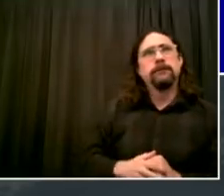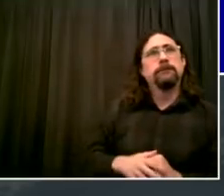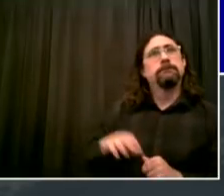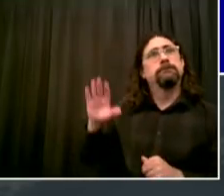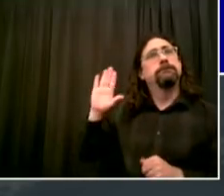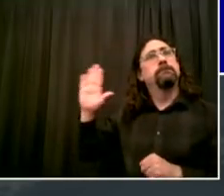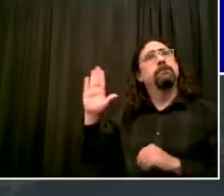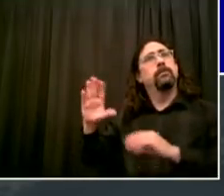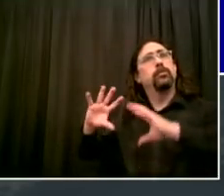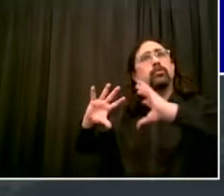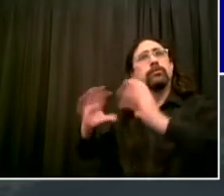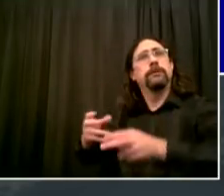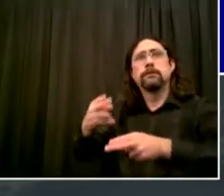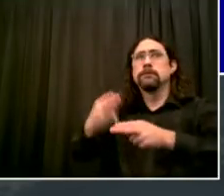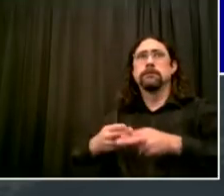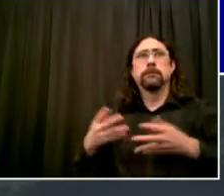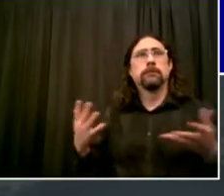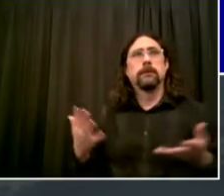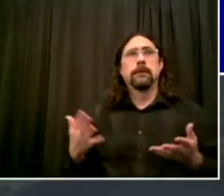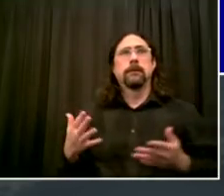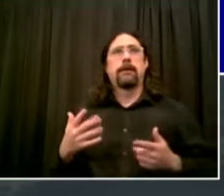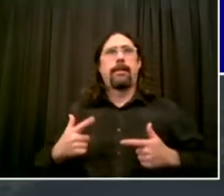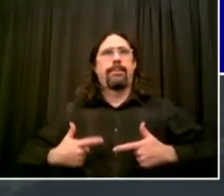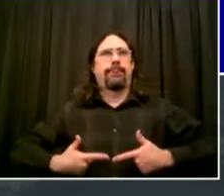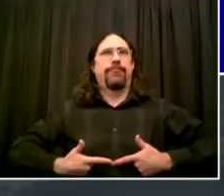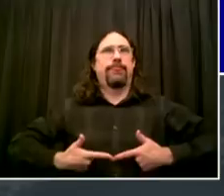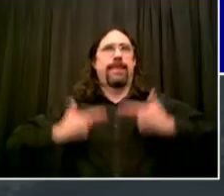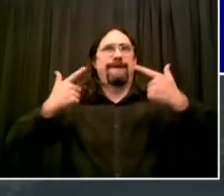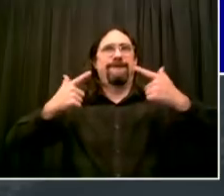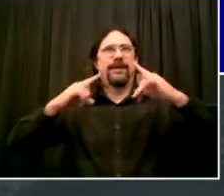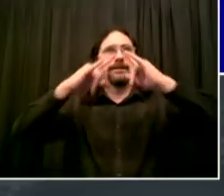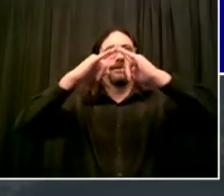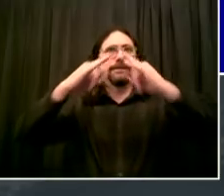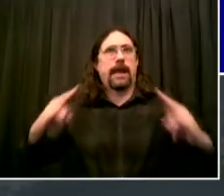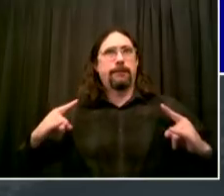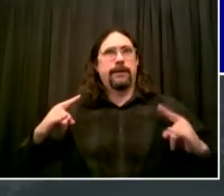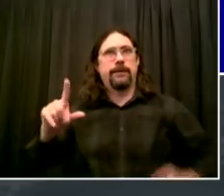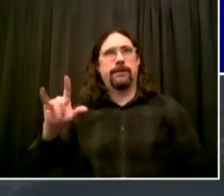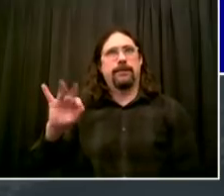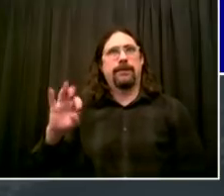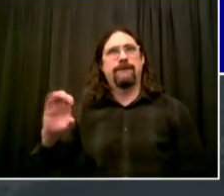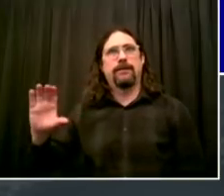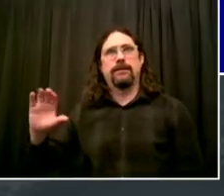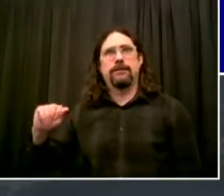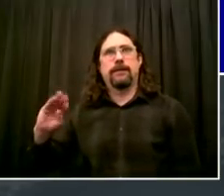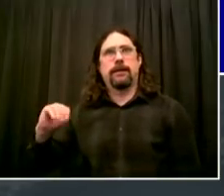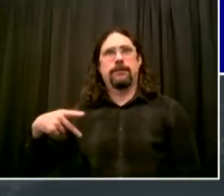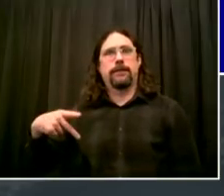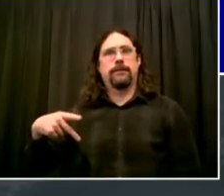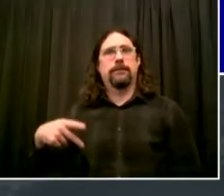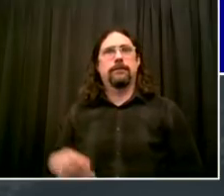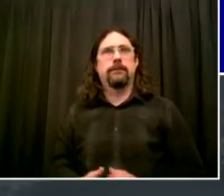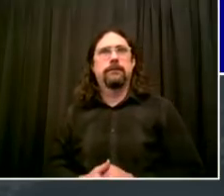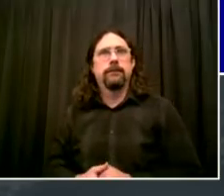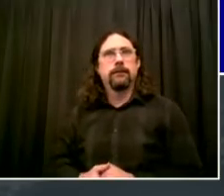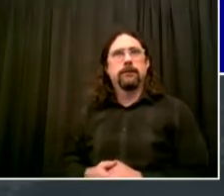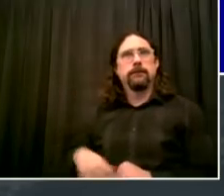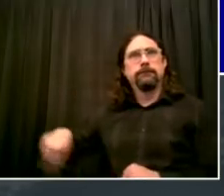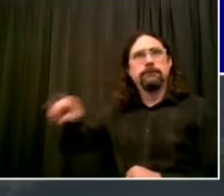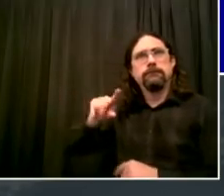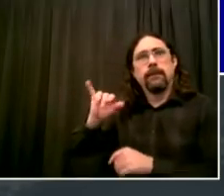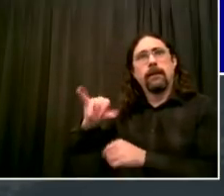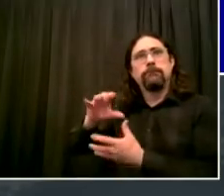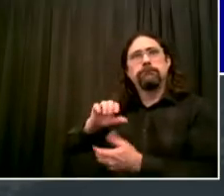almost 20 years has changed the lives of tens of thousands of young people, teenagers and young